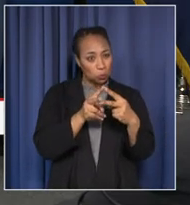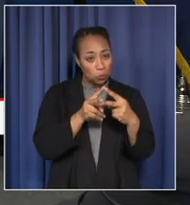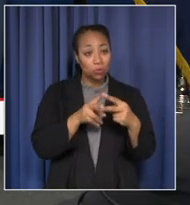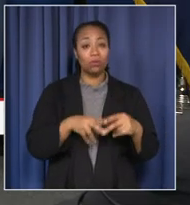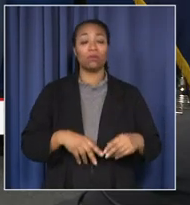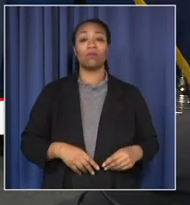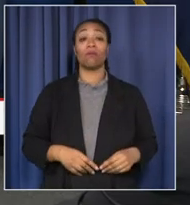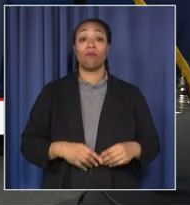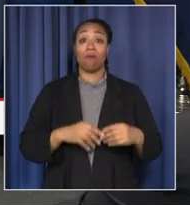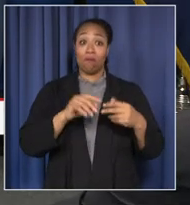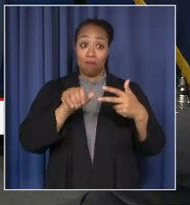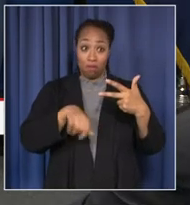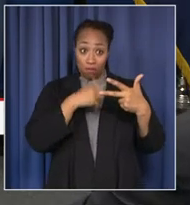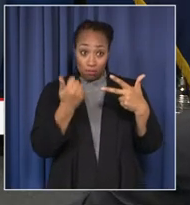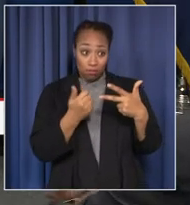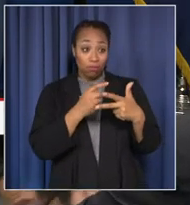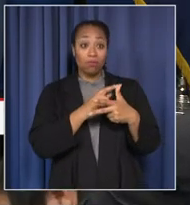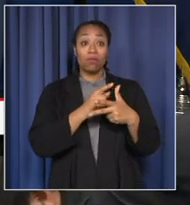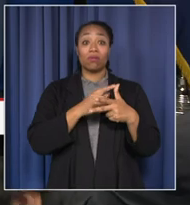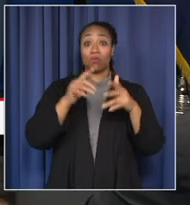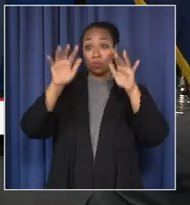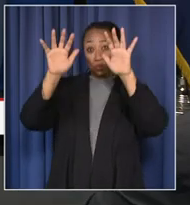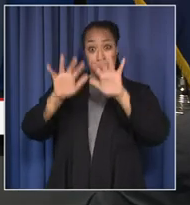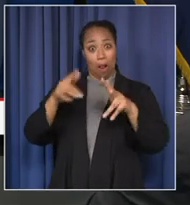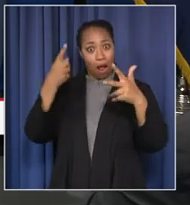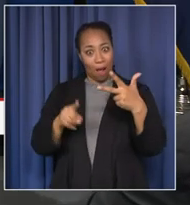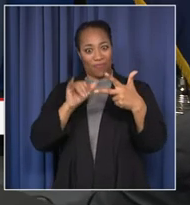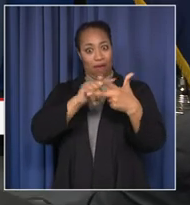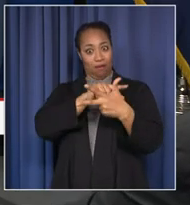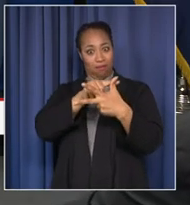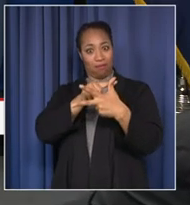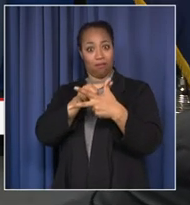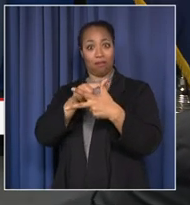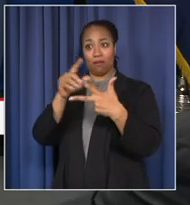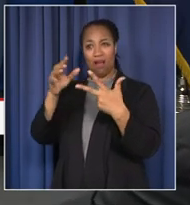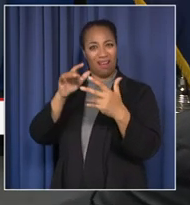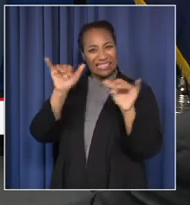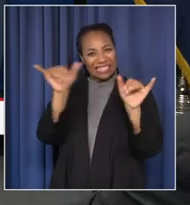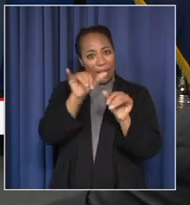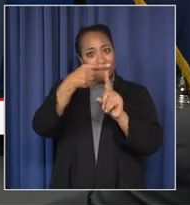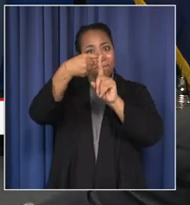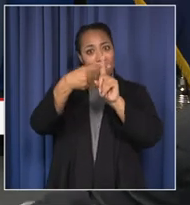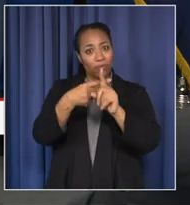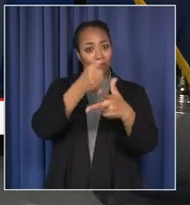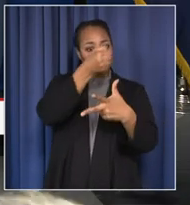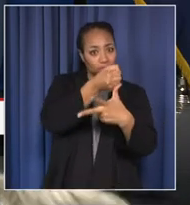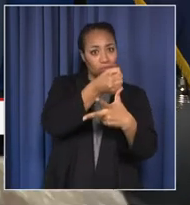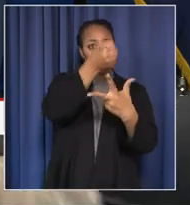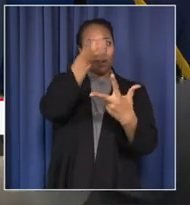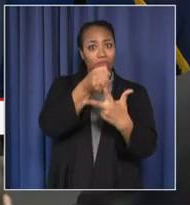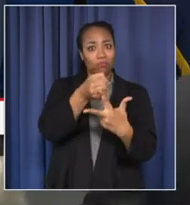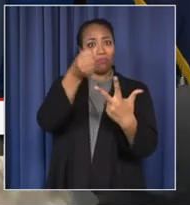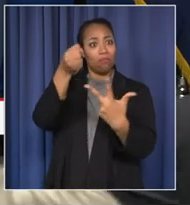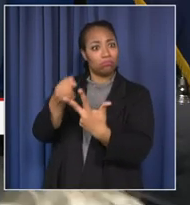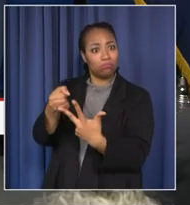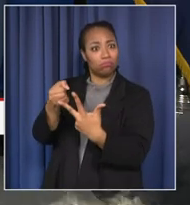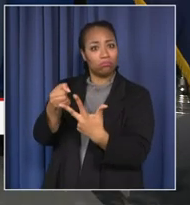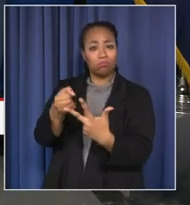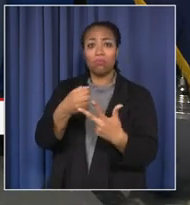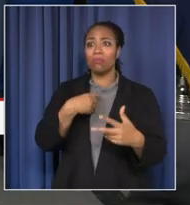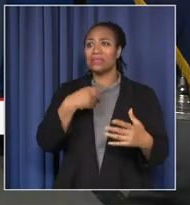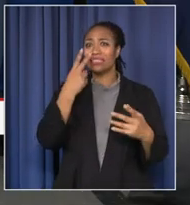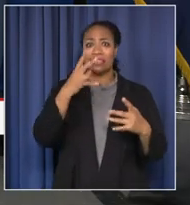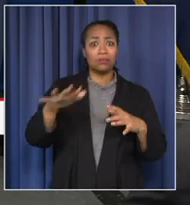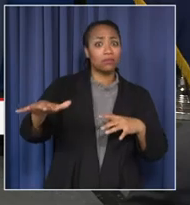the inauguration. And so all of these activities were supported by public servants. Our